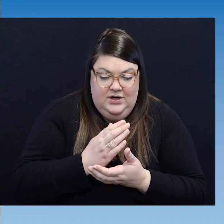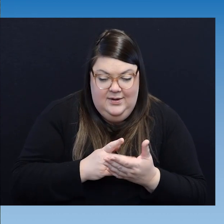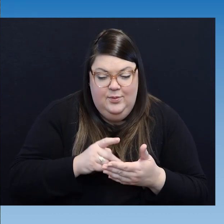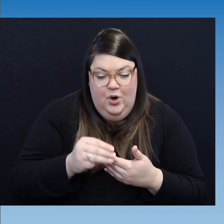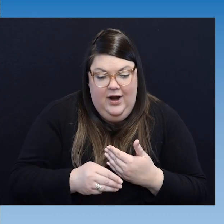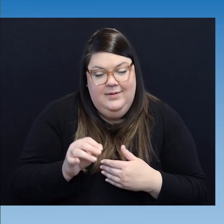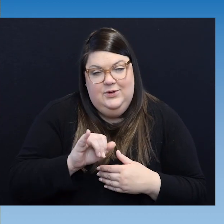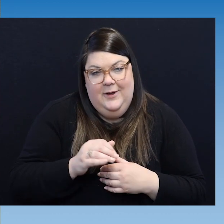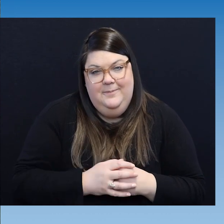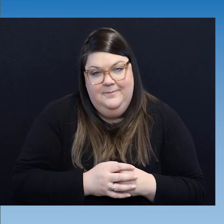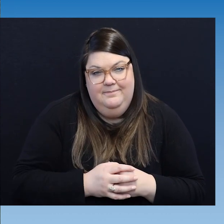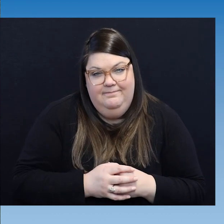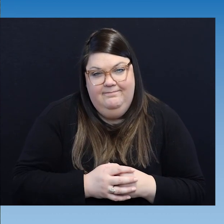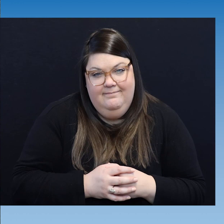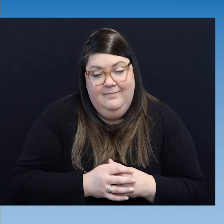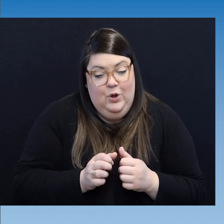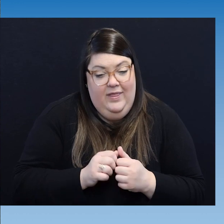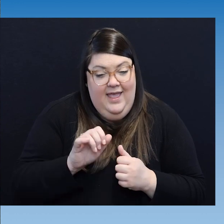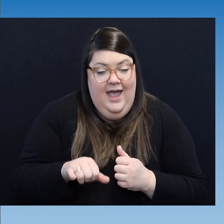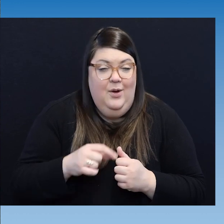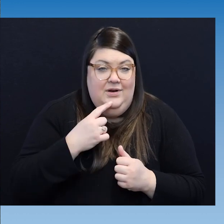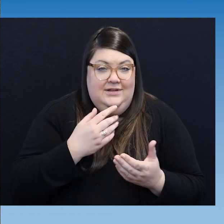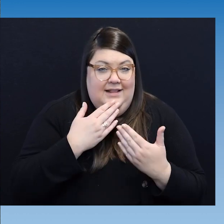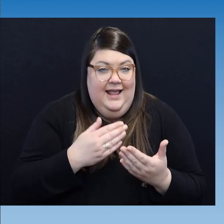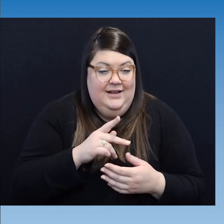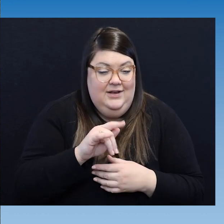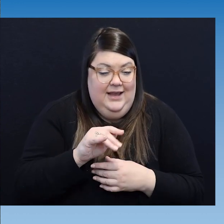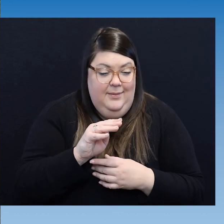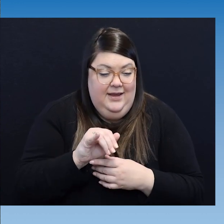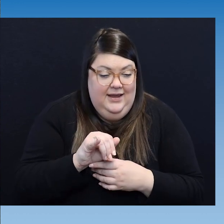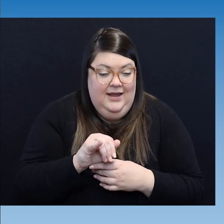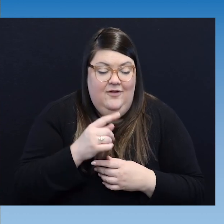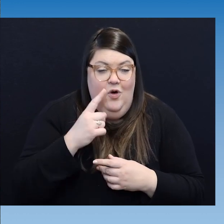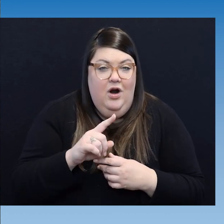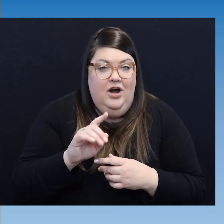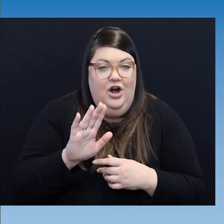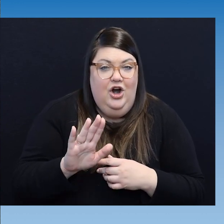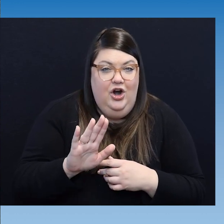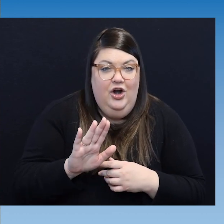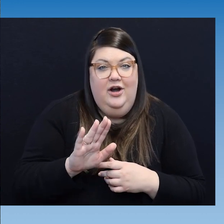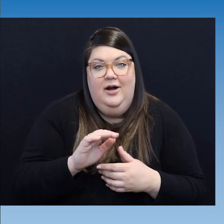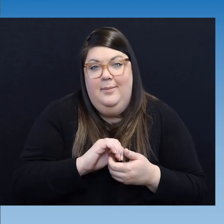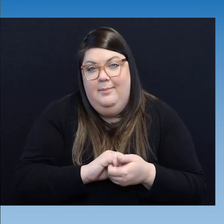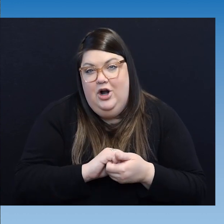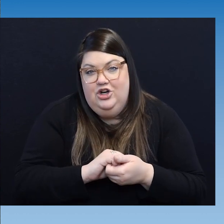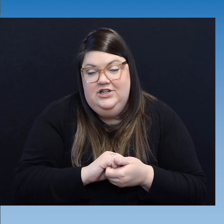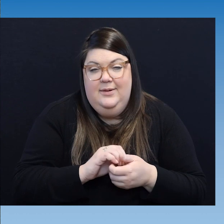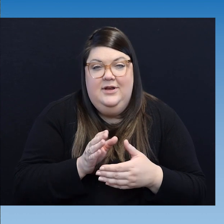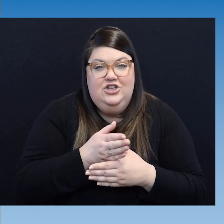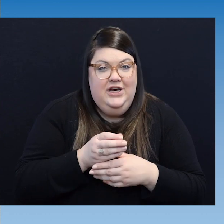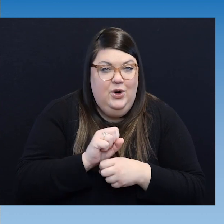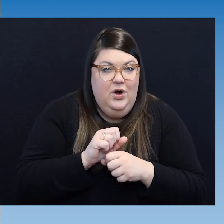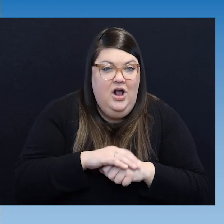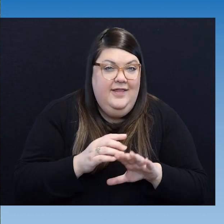programming as well. So with that, I want to thank Kimmy for all her partnership and shared work on